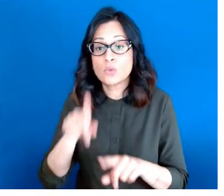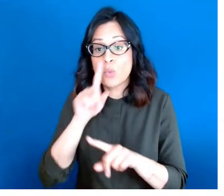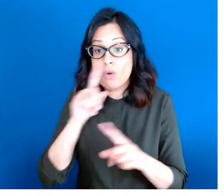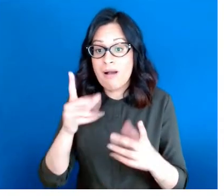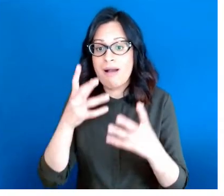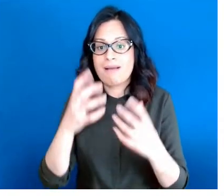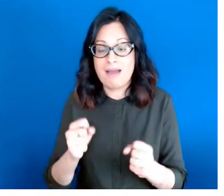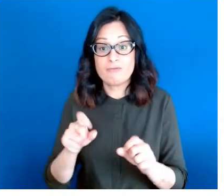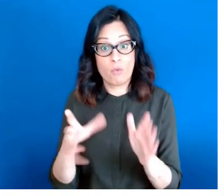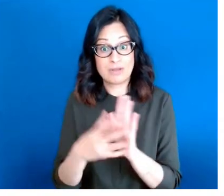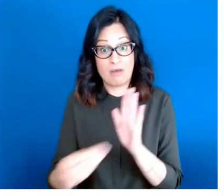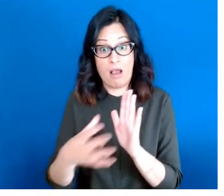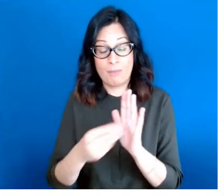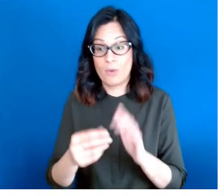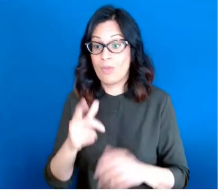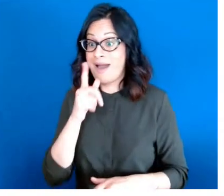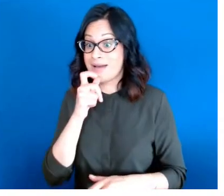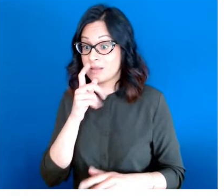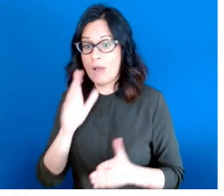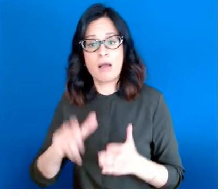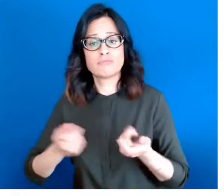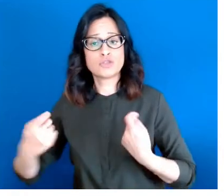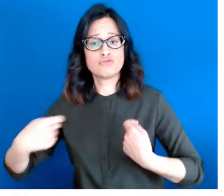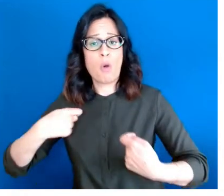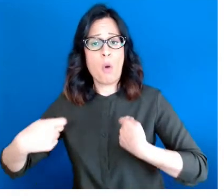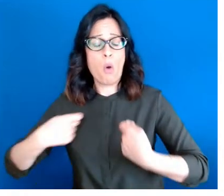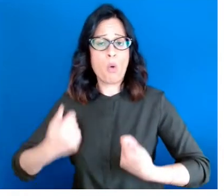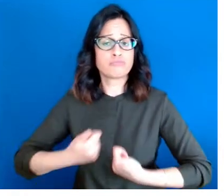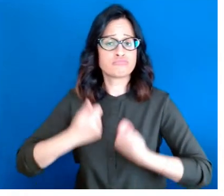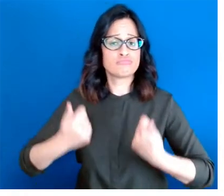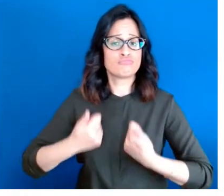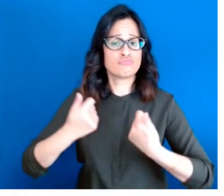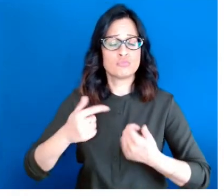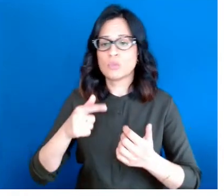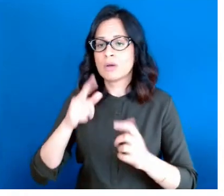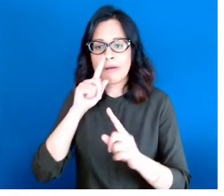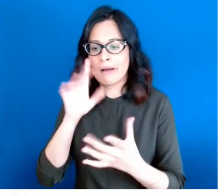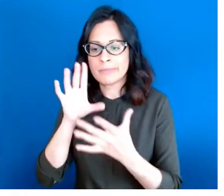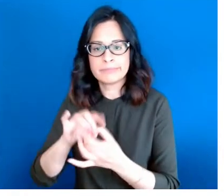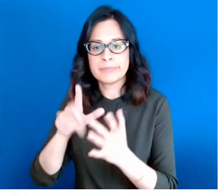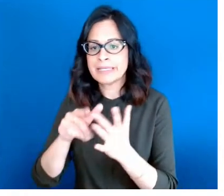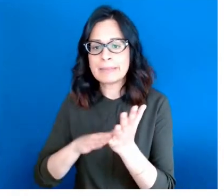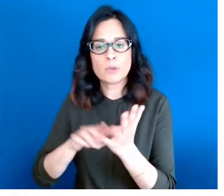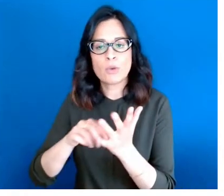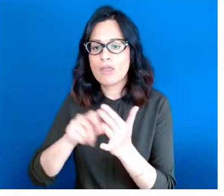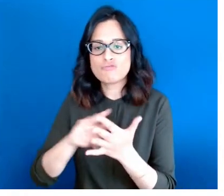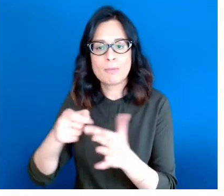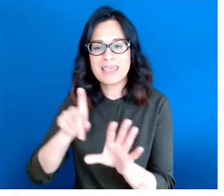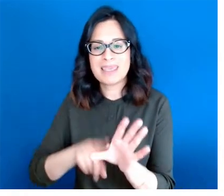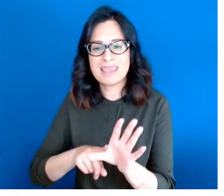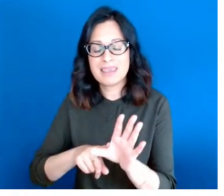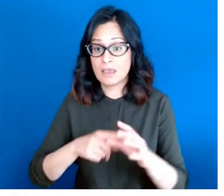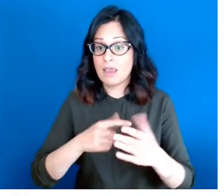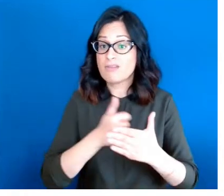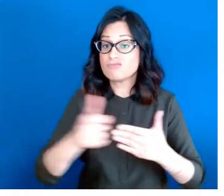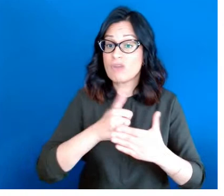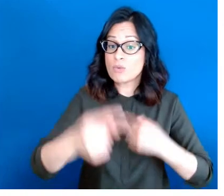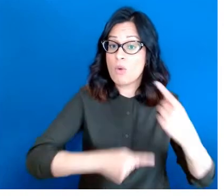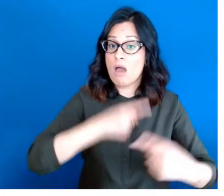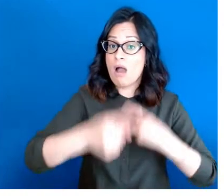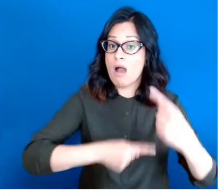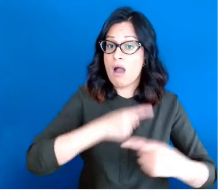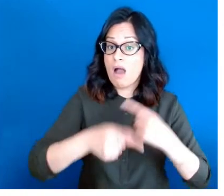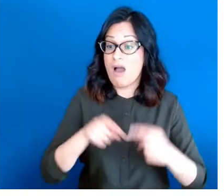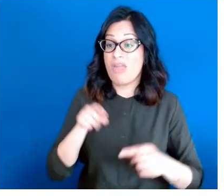time of immunotherapy. And perennial asthma throughout the year is viewed as a relative contraindication